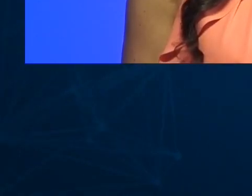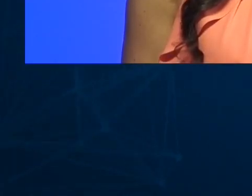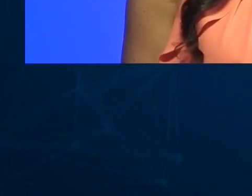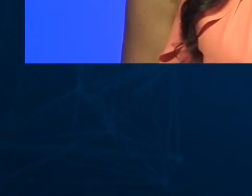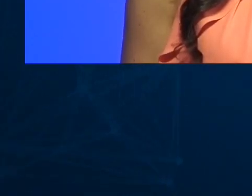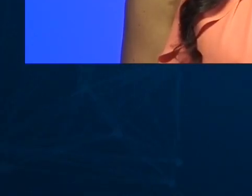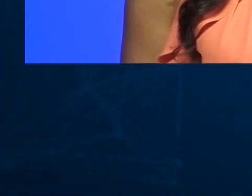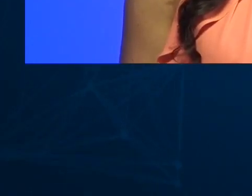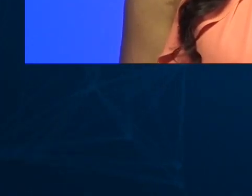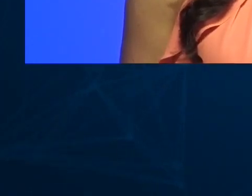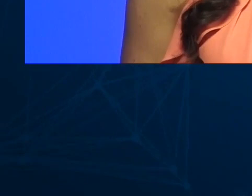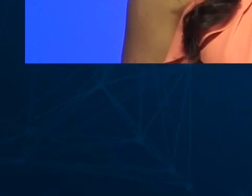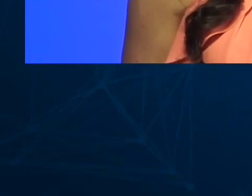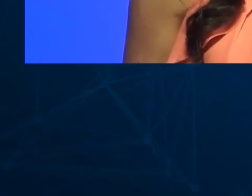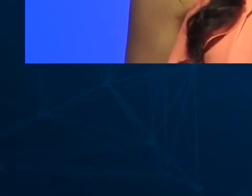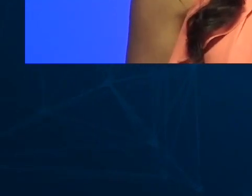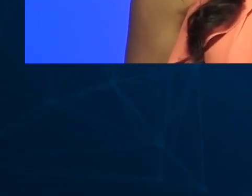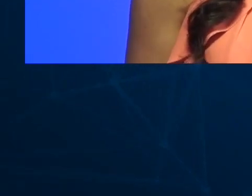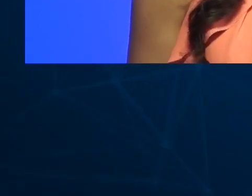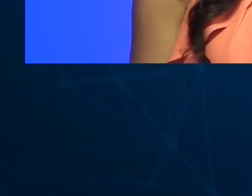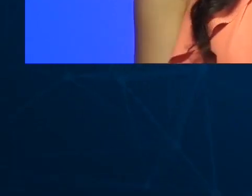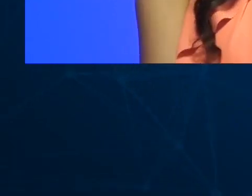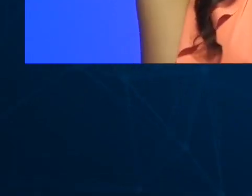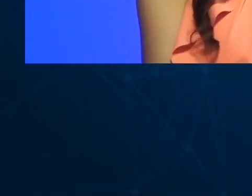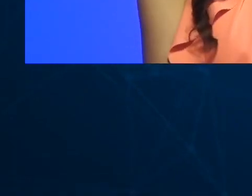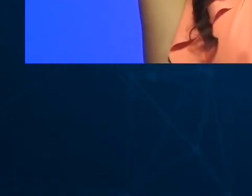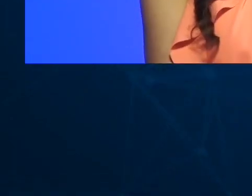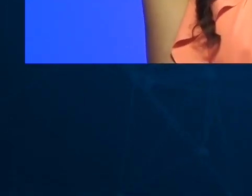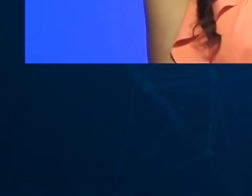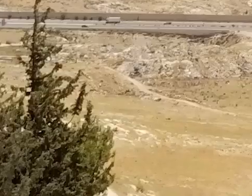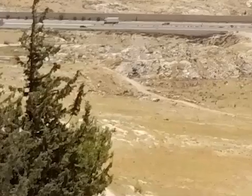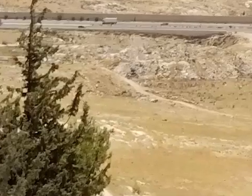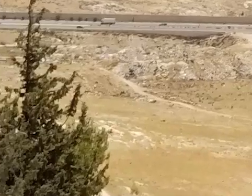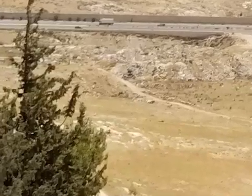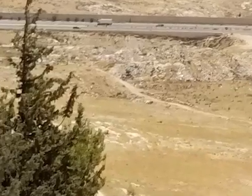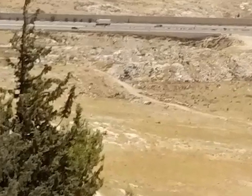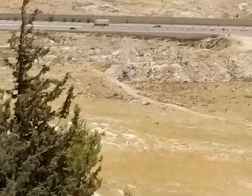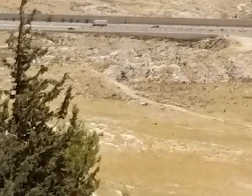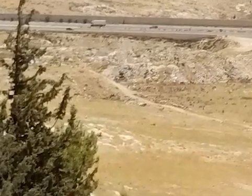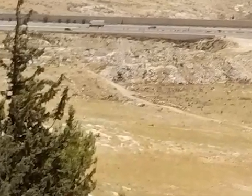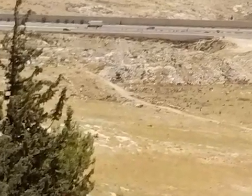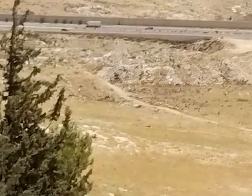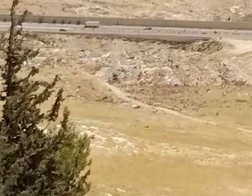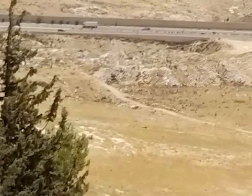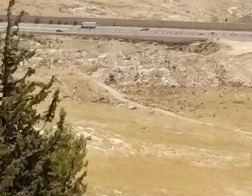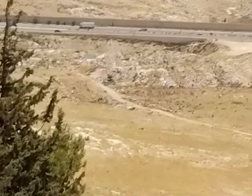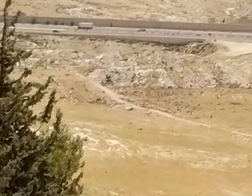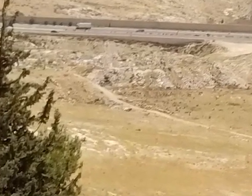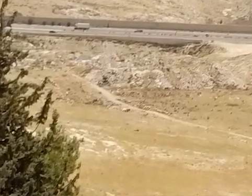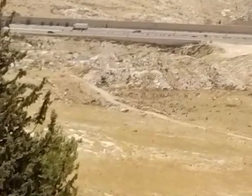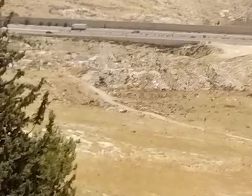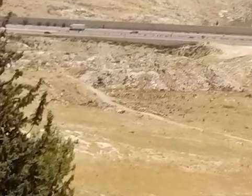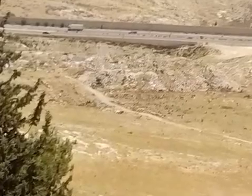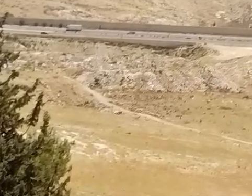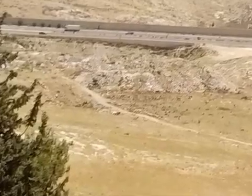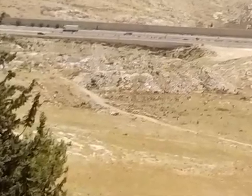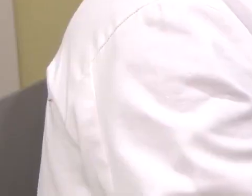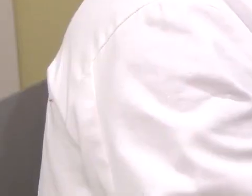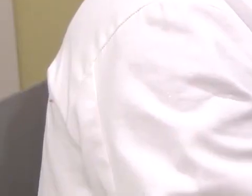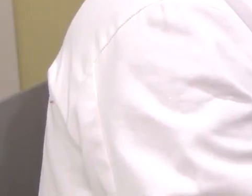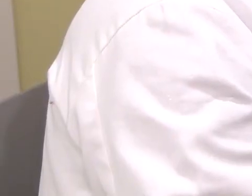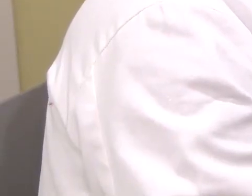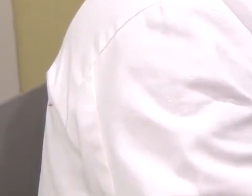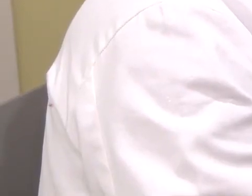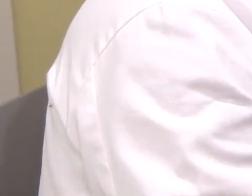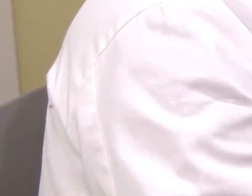B." And Really? that was his first comment to me. Honestly, I